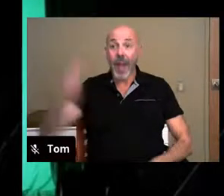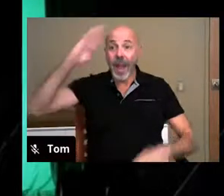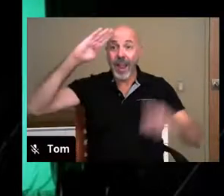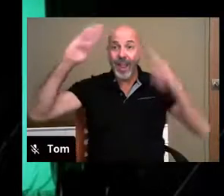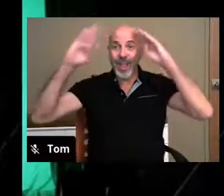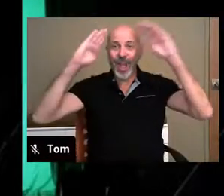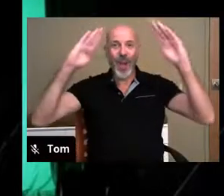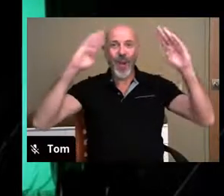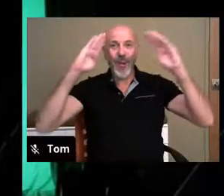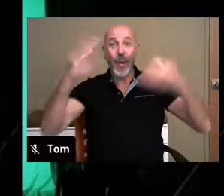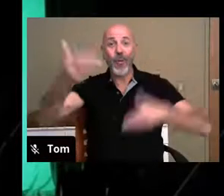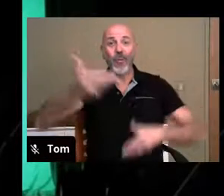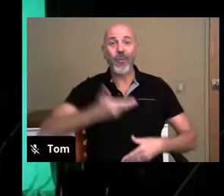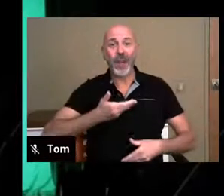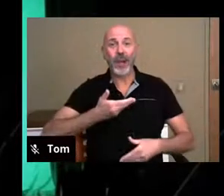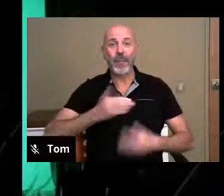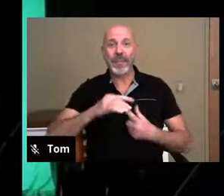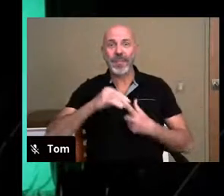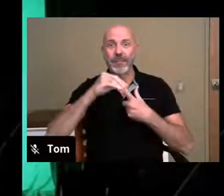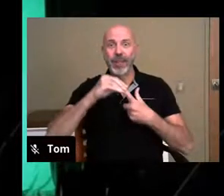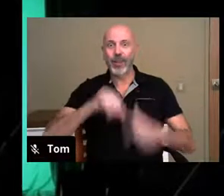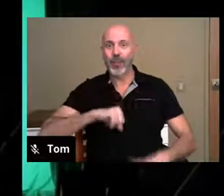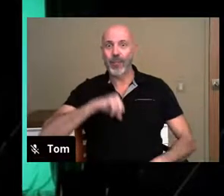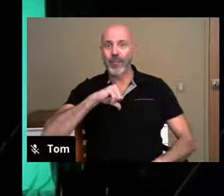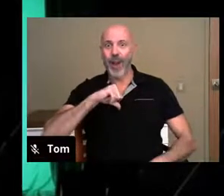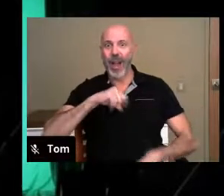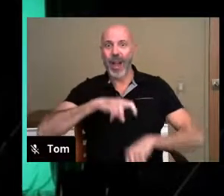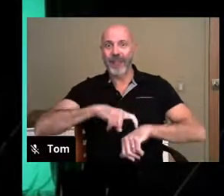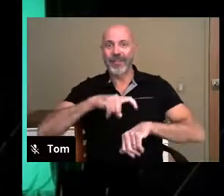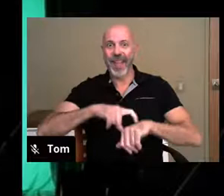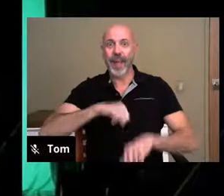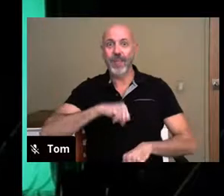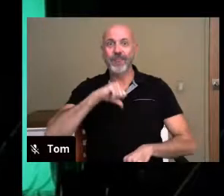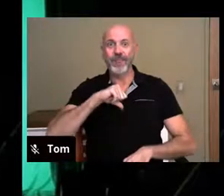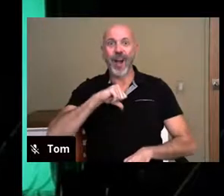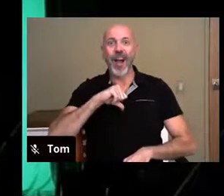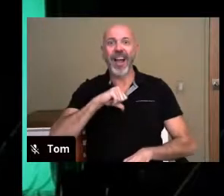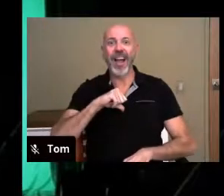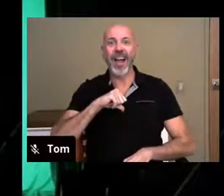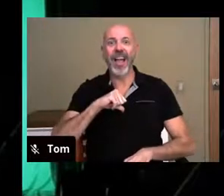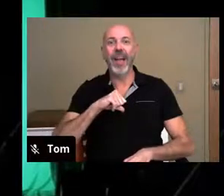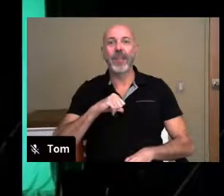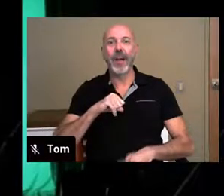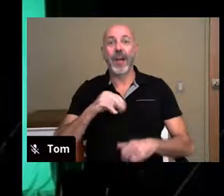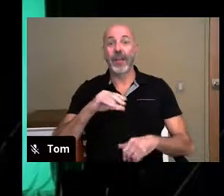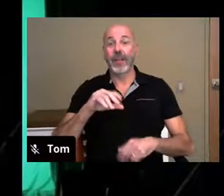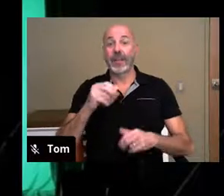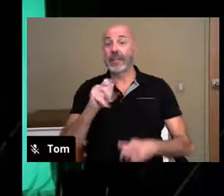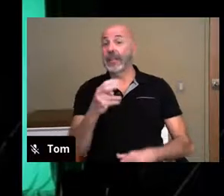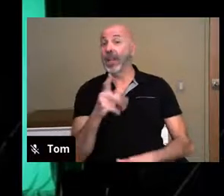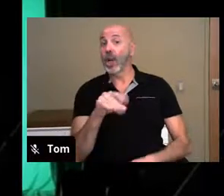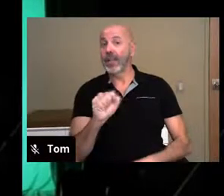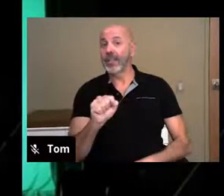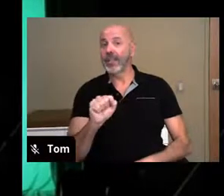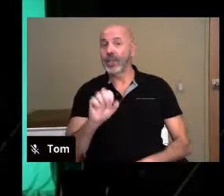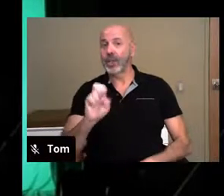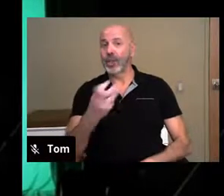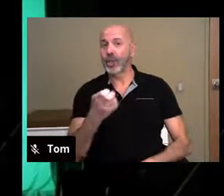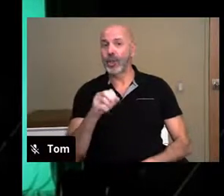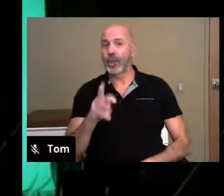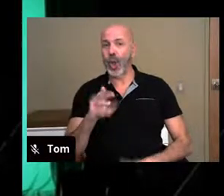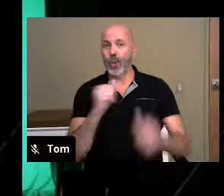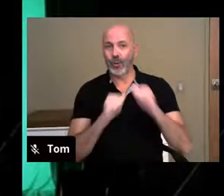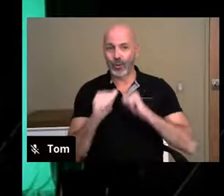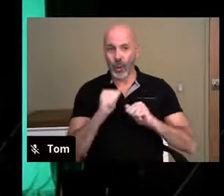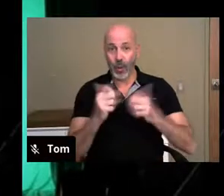Hello, everybody, and welcome to this special primetime Pride edition of the Nicholas Snow Show. I want to